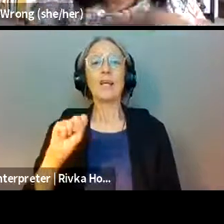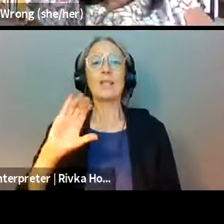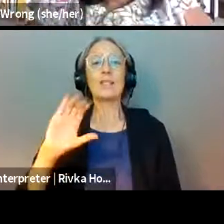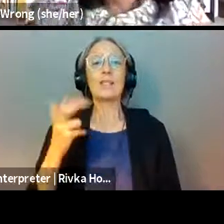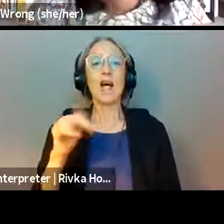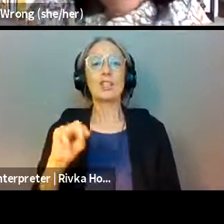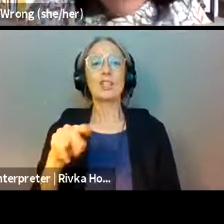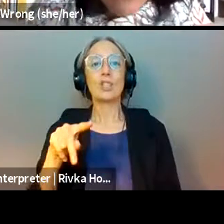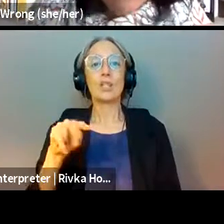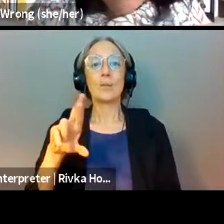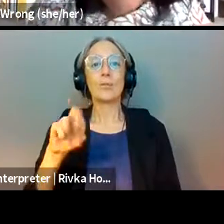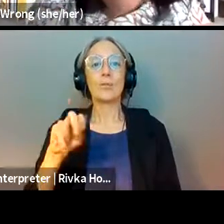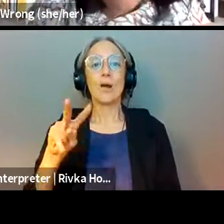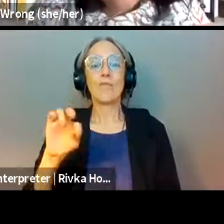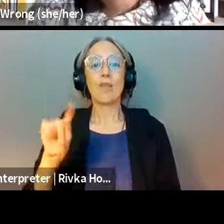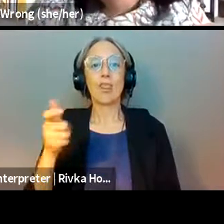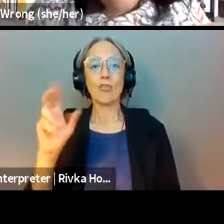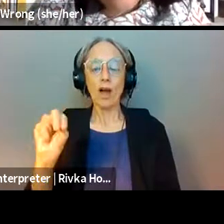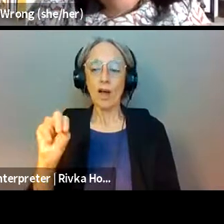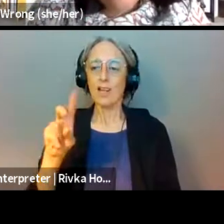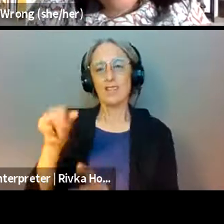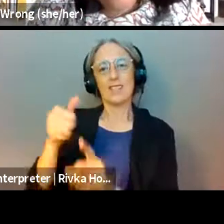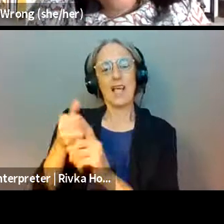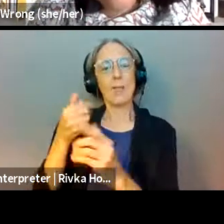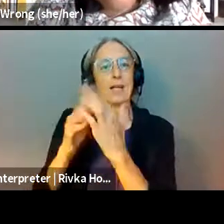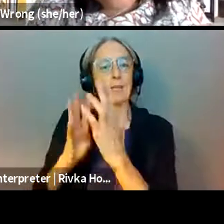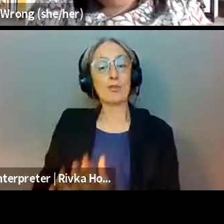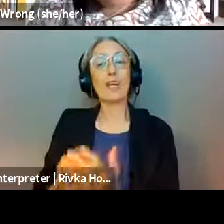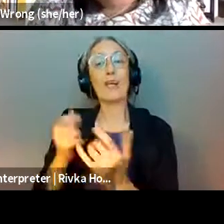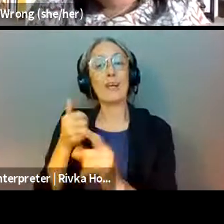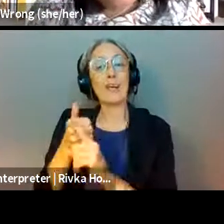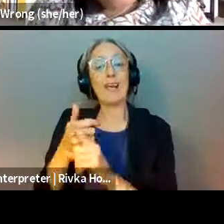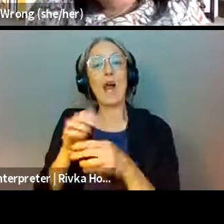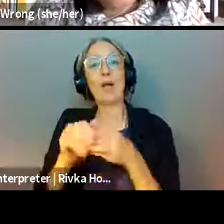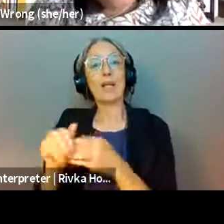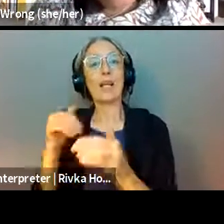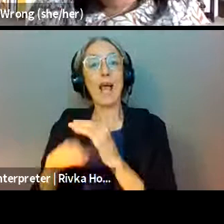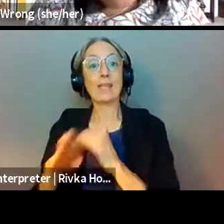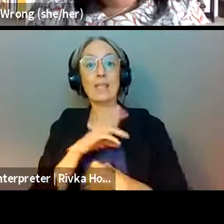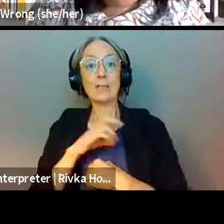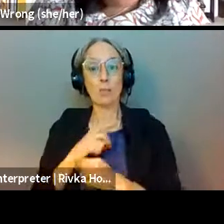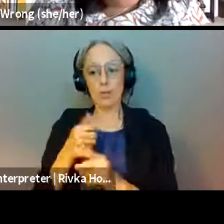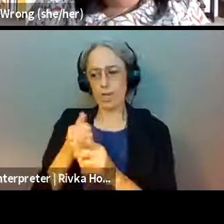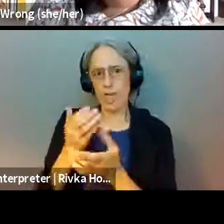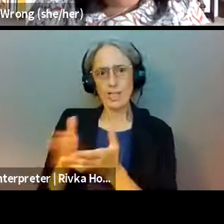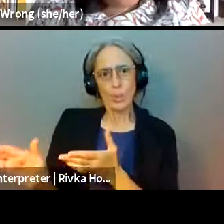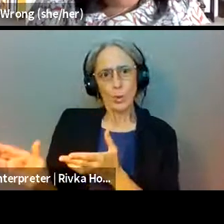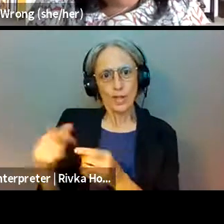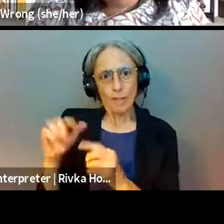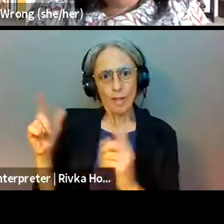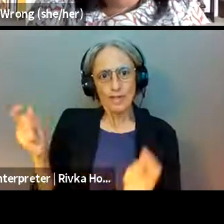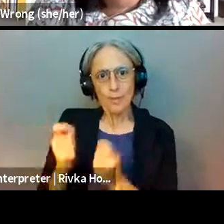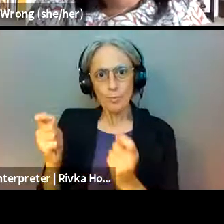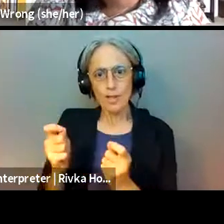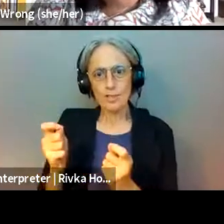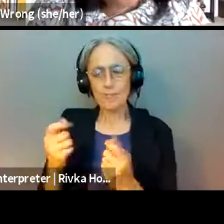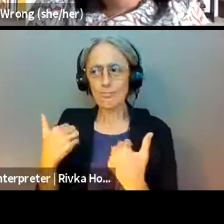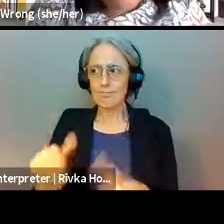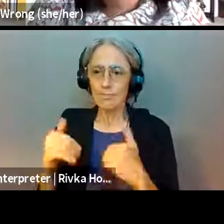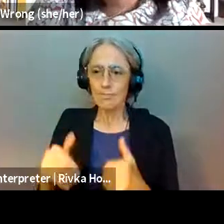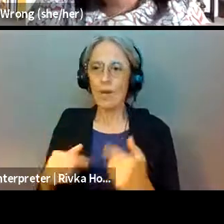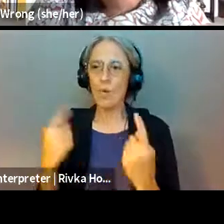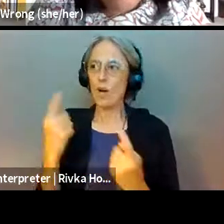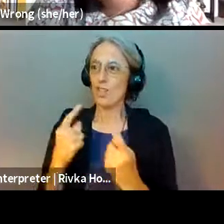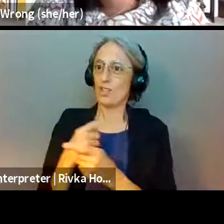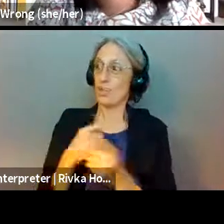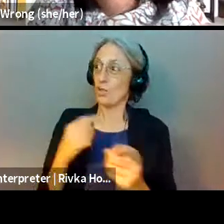Pravithran, a disabled immigrant who now leads the Access Board, was excluded, I wonder if you all even know we exist. Were there not